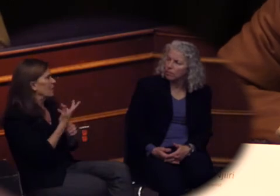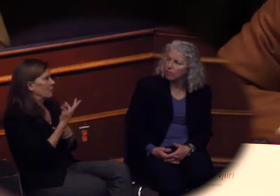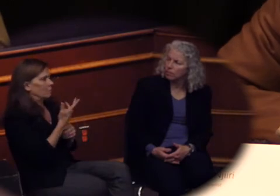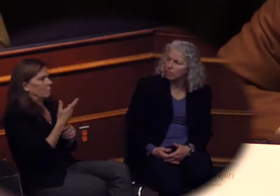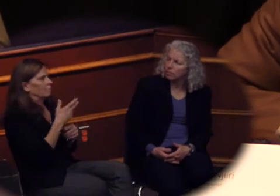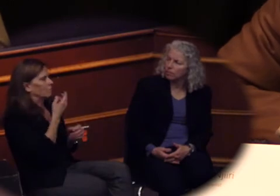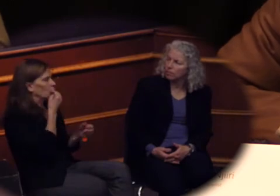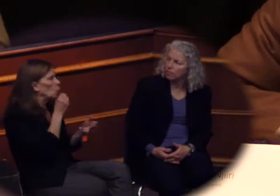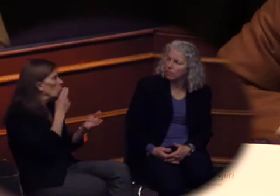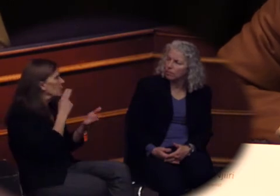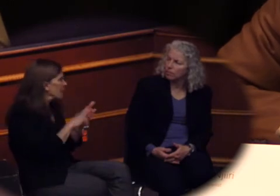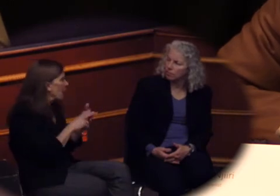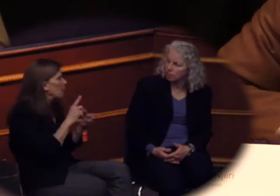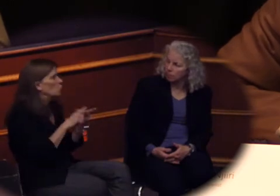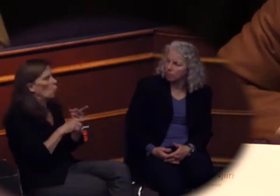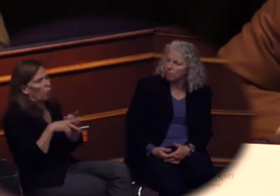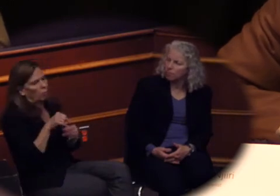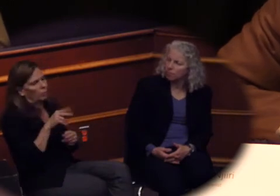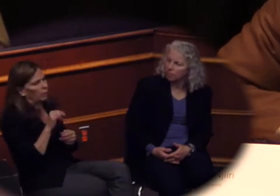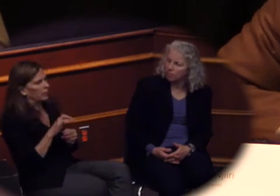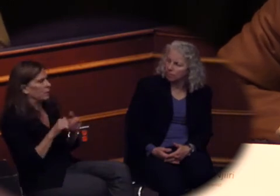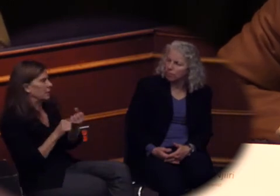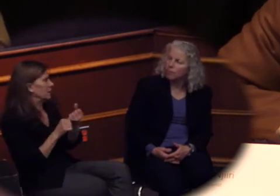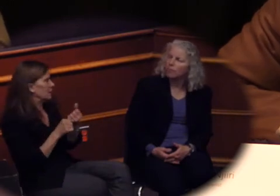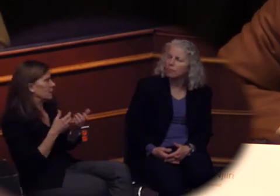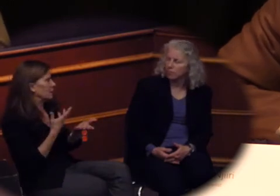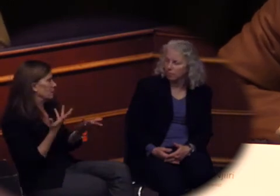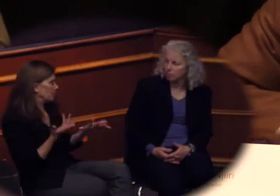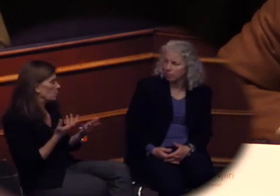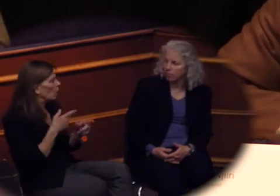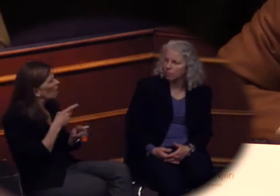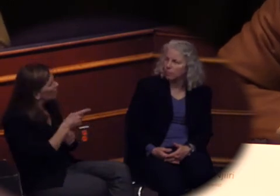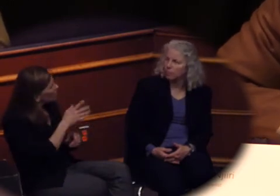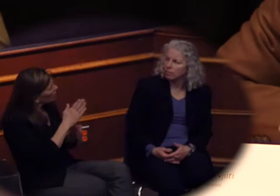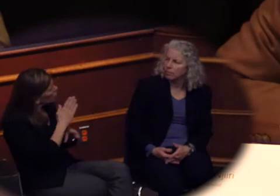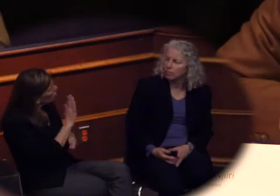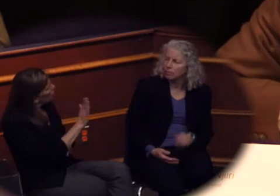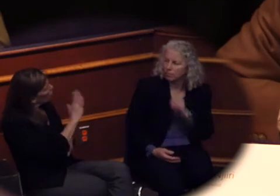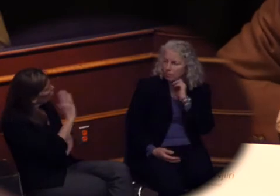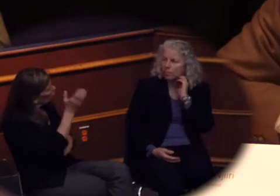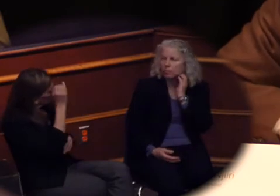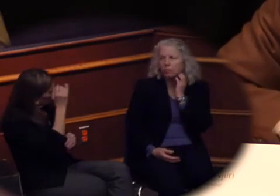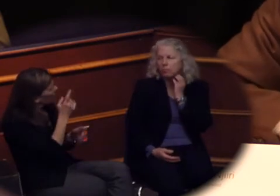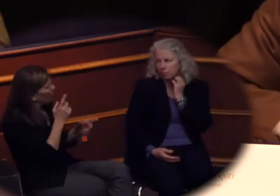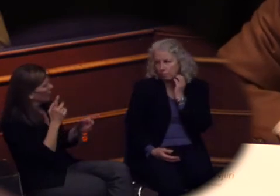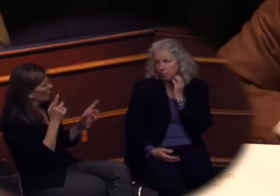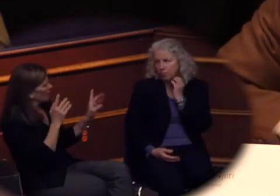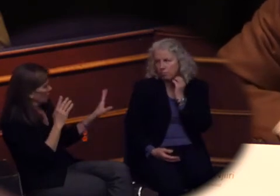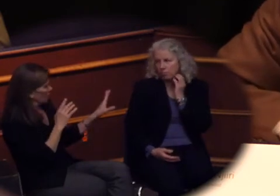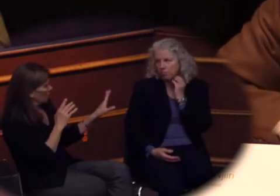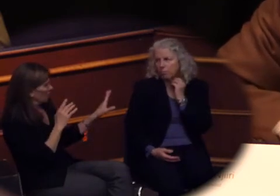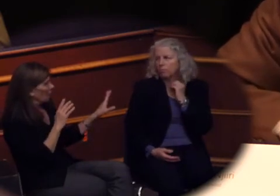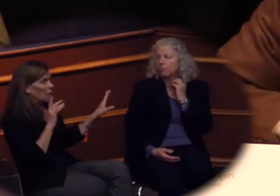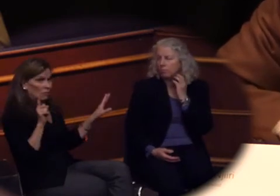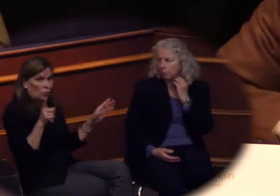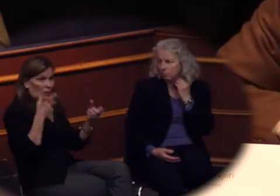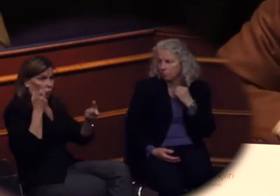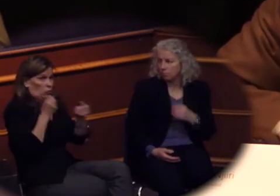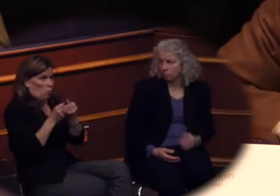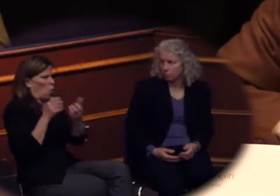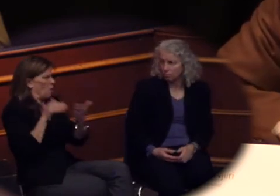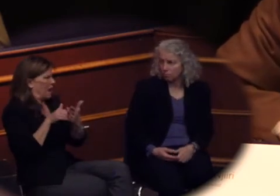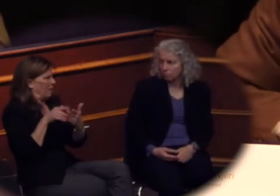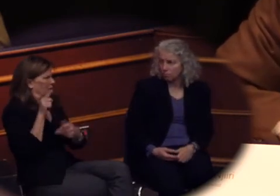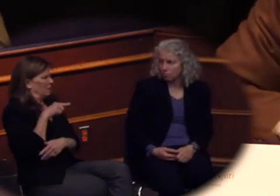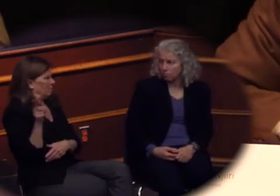Can you please share your thoughts on this strategy and explain either your support or opposition to